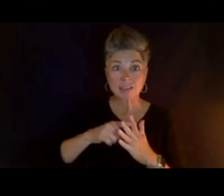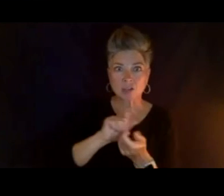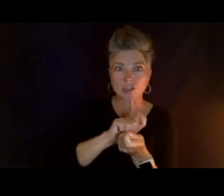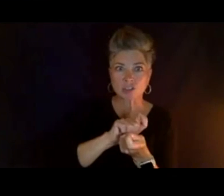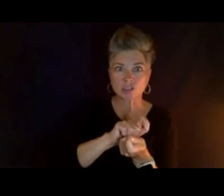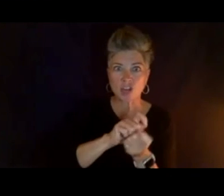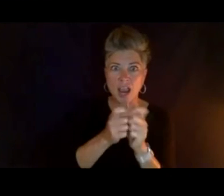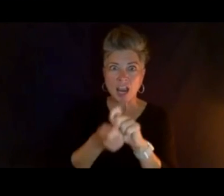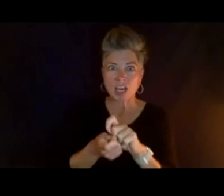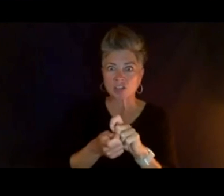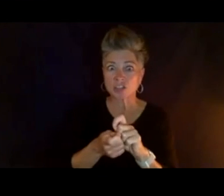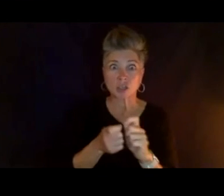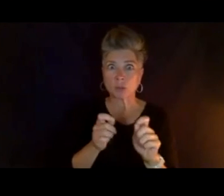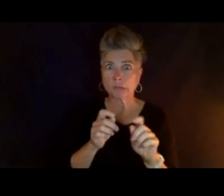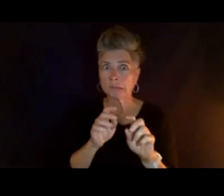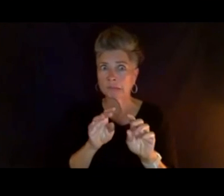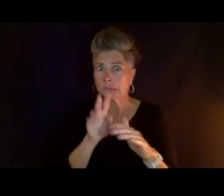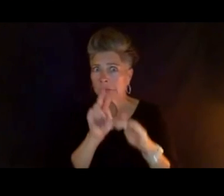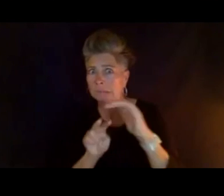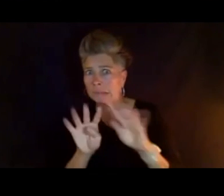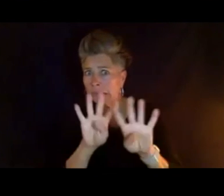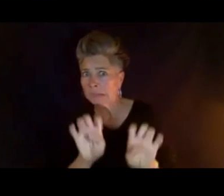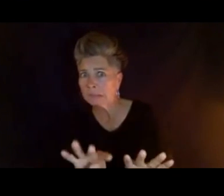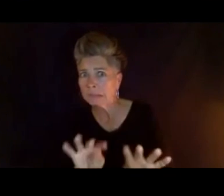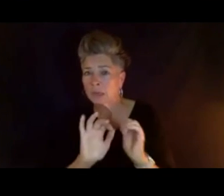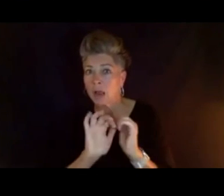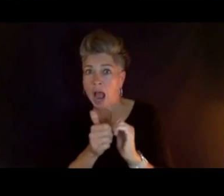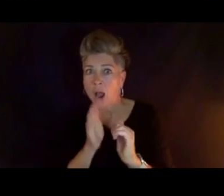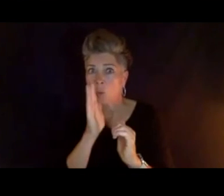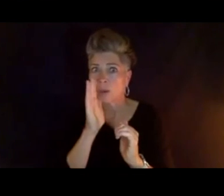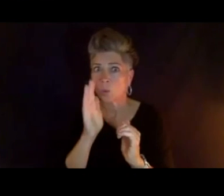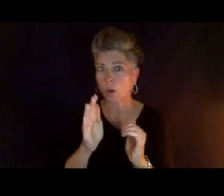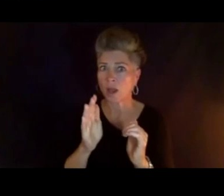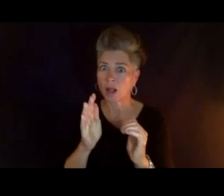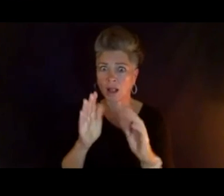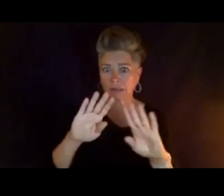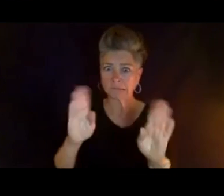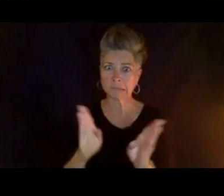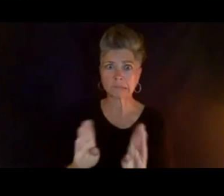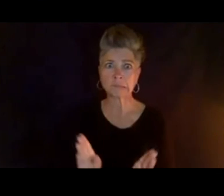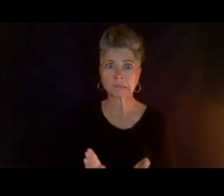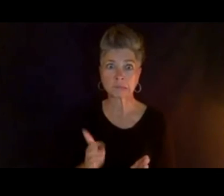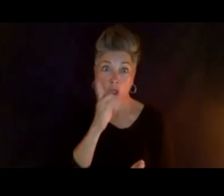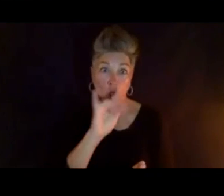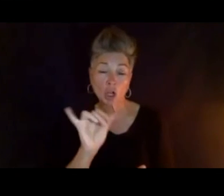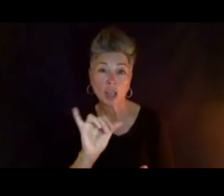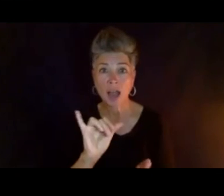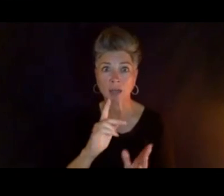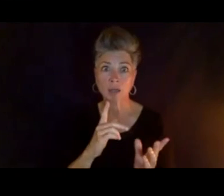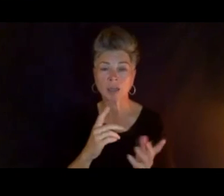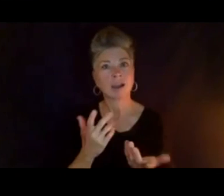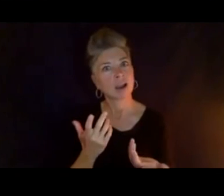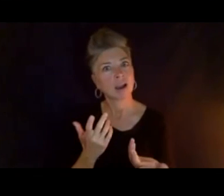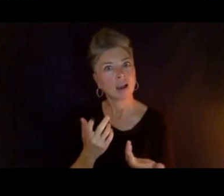exactly how it's gonna even out or where things are gonna start moving and shaking and going. It's like, one thing about her